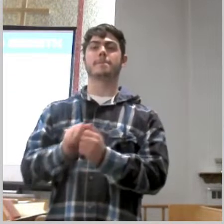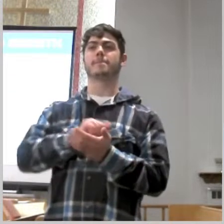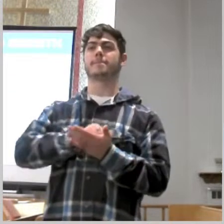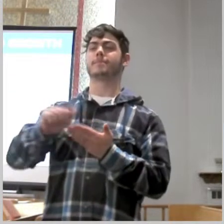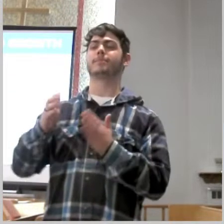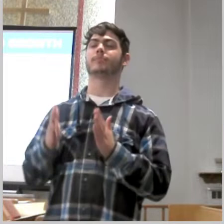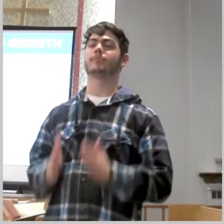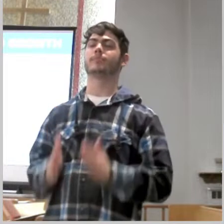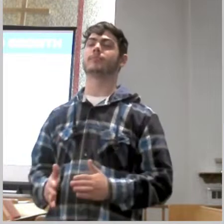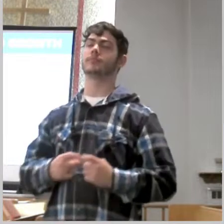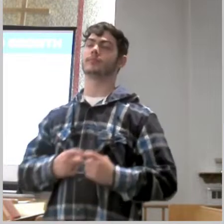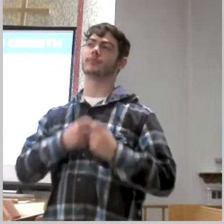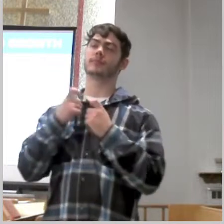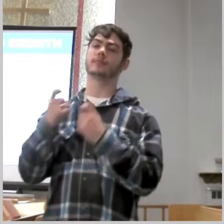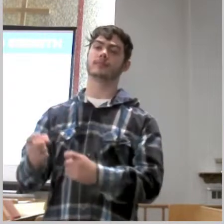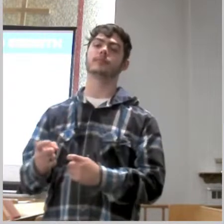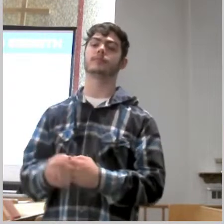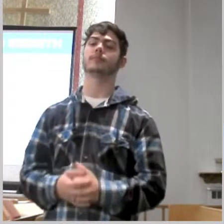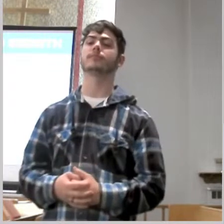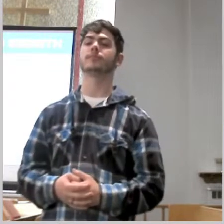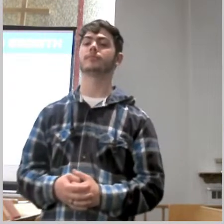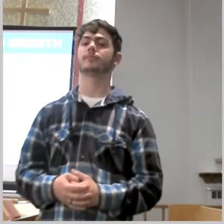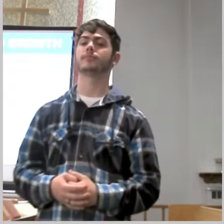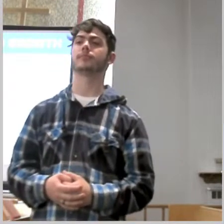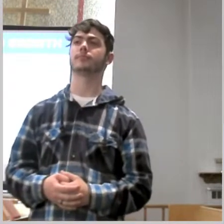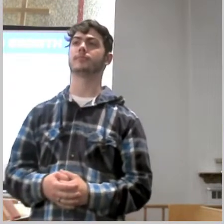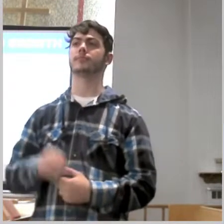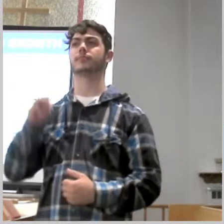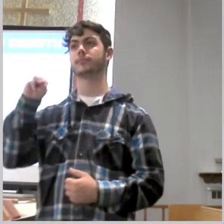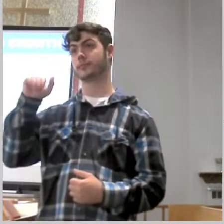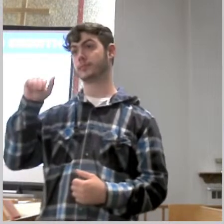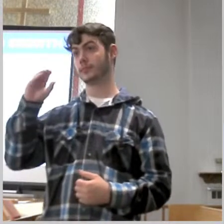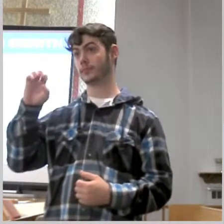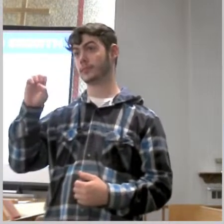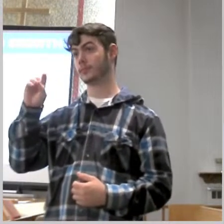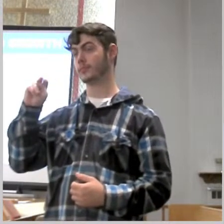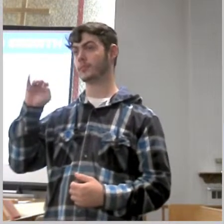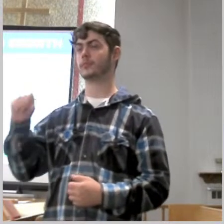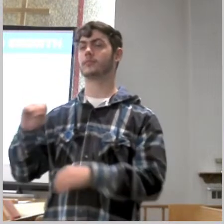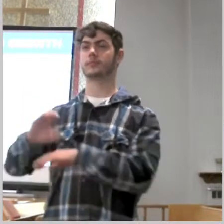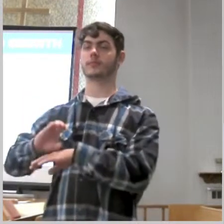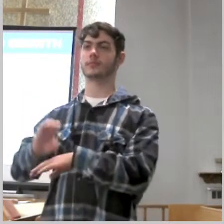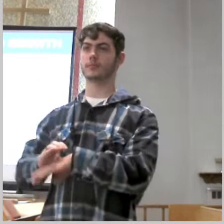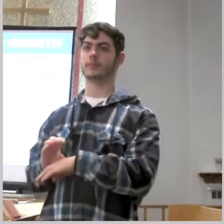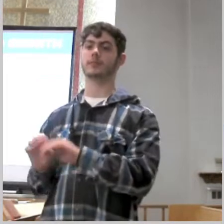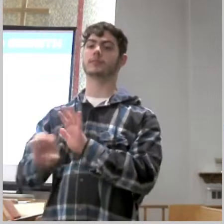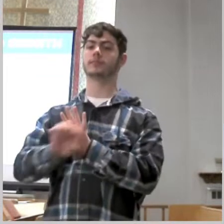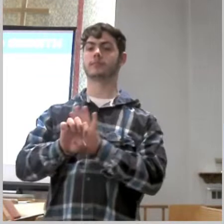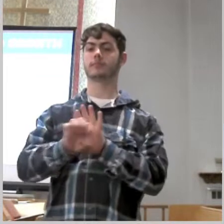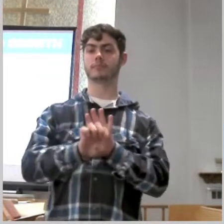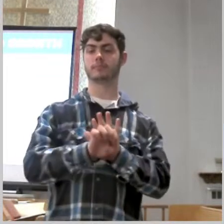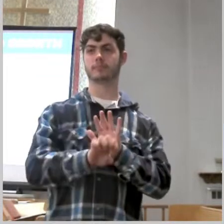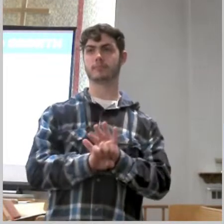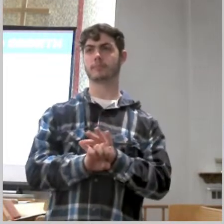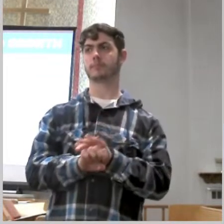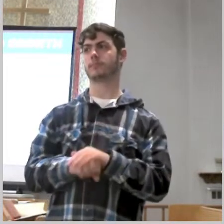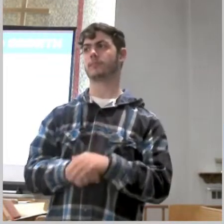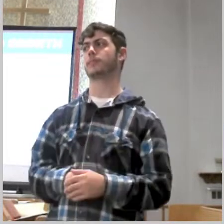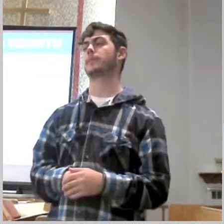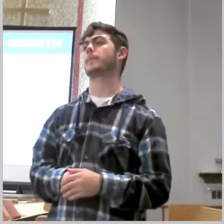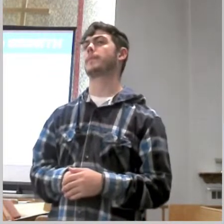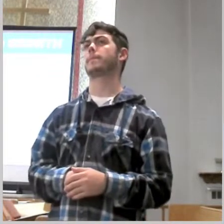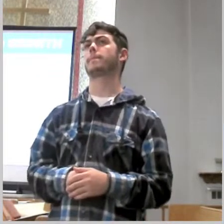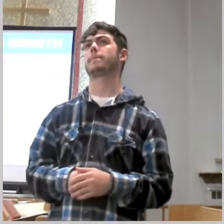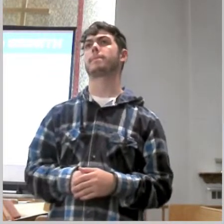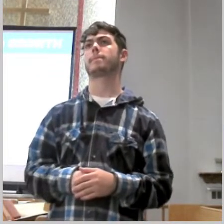this. So the Macedonian church has exemplified this kind of sacrificial giving that comes from the heart, transformed